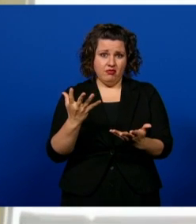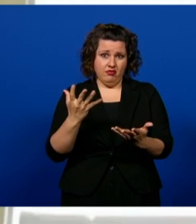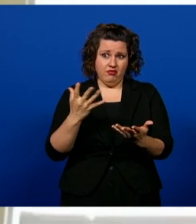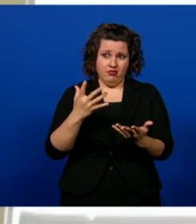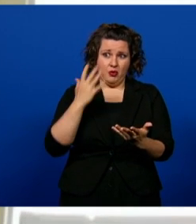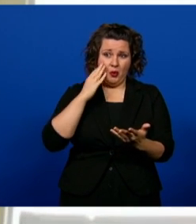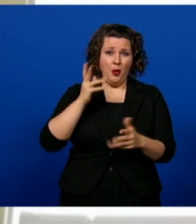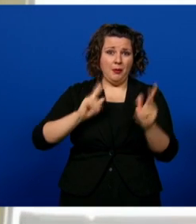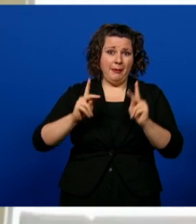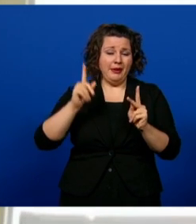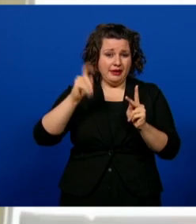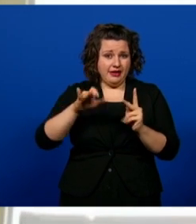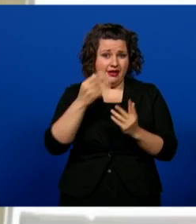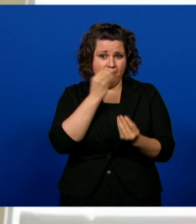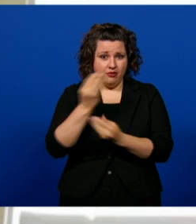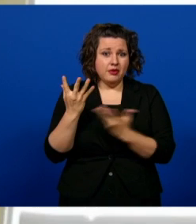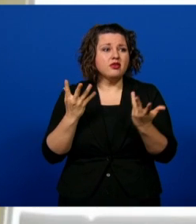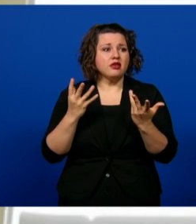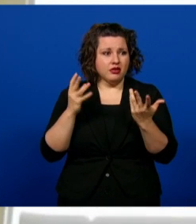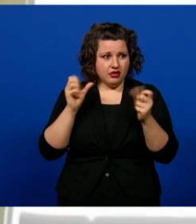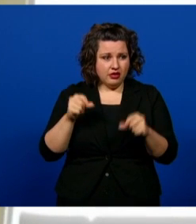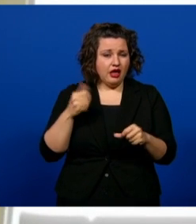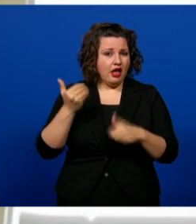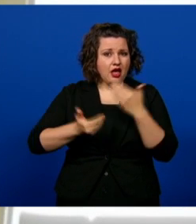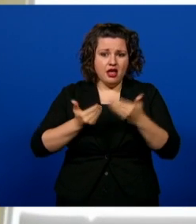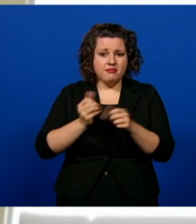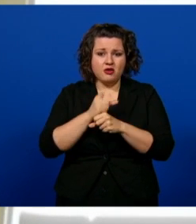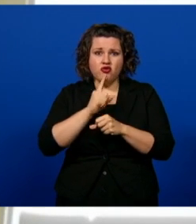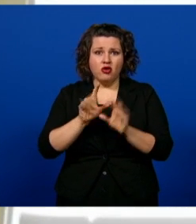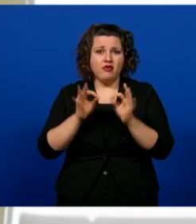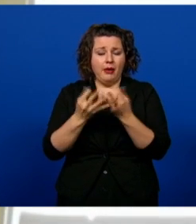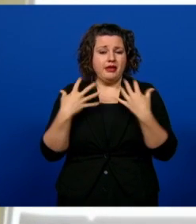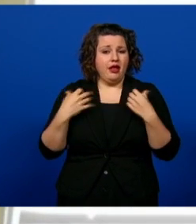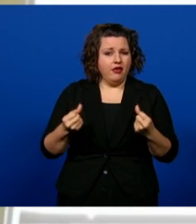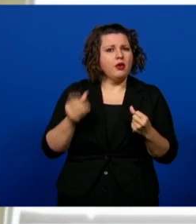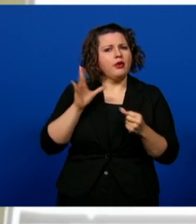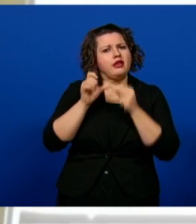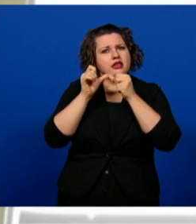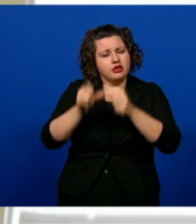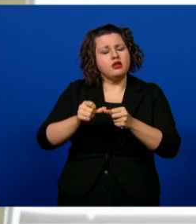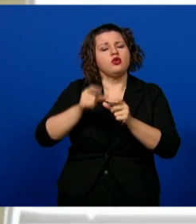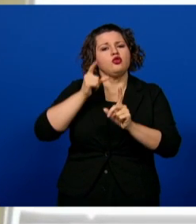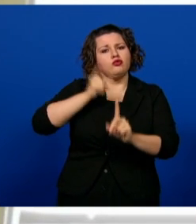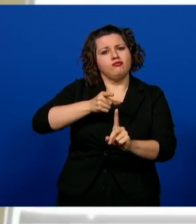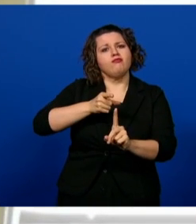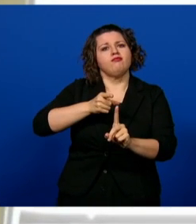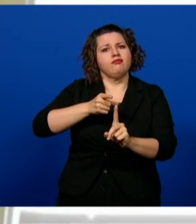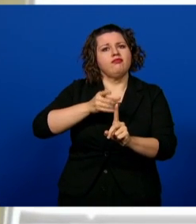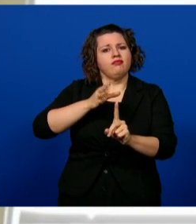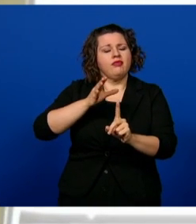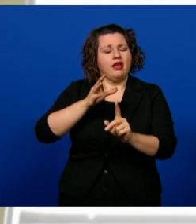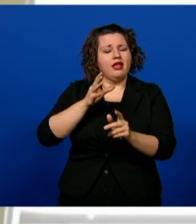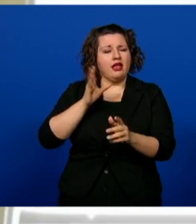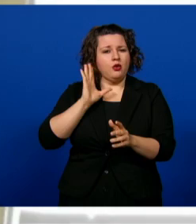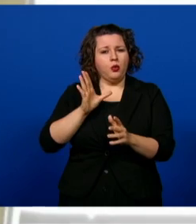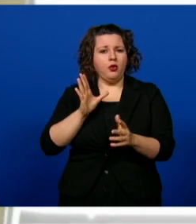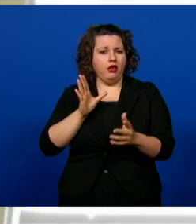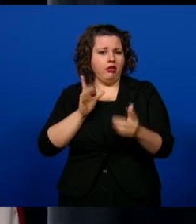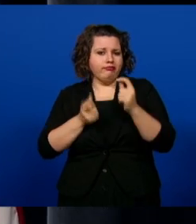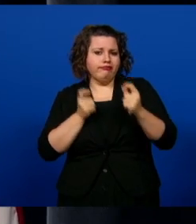to keep themselves and their families healthy, and we're going to keep doing that, and we'll adjust as we need to going